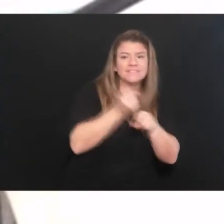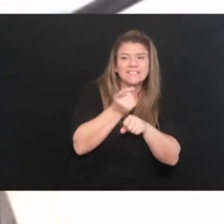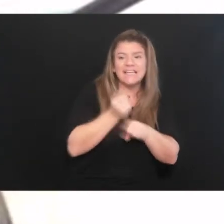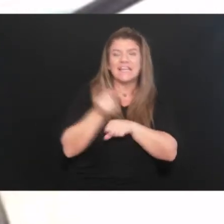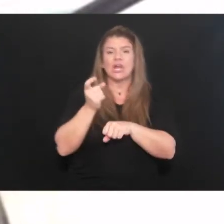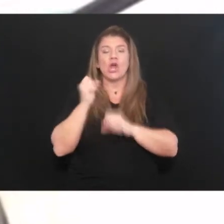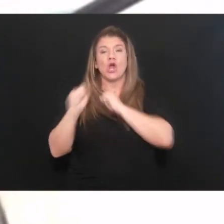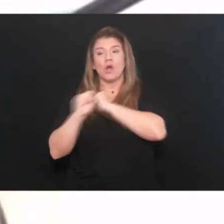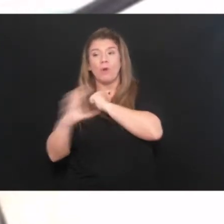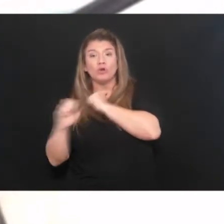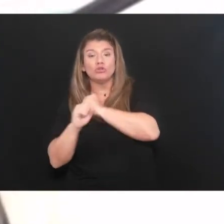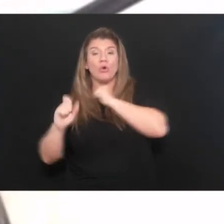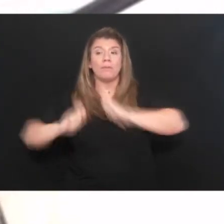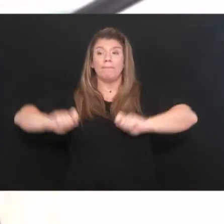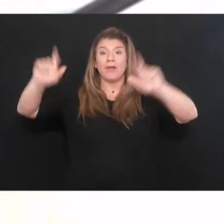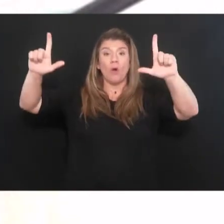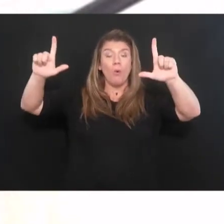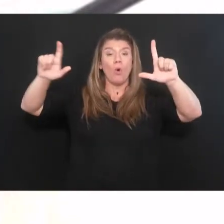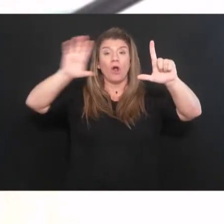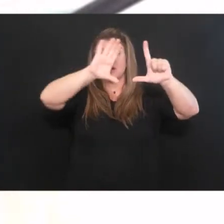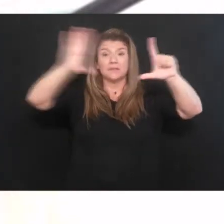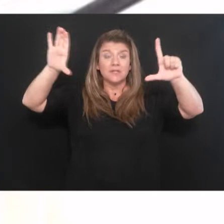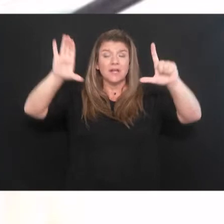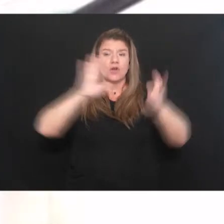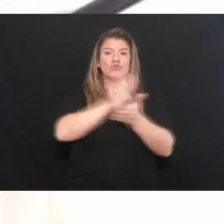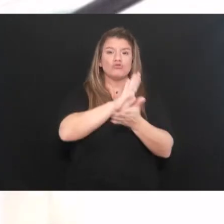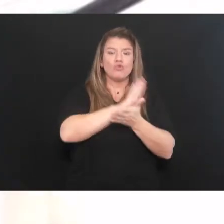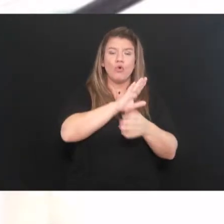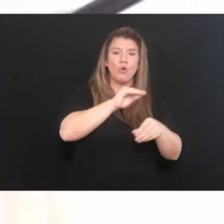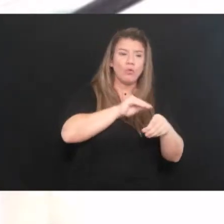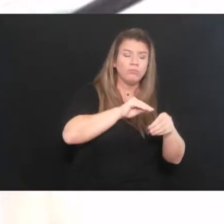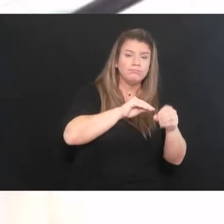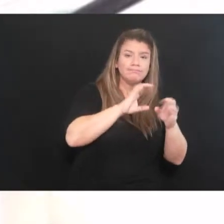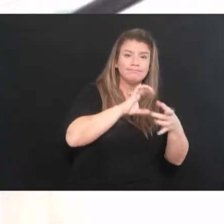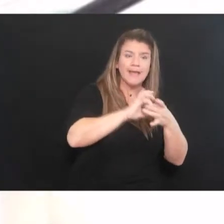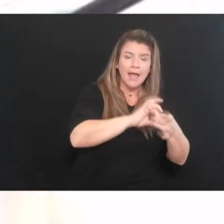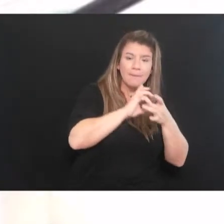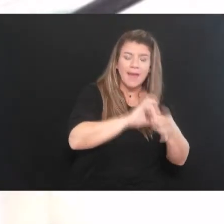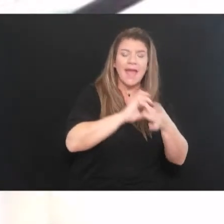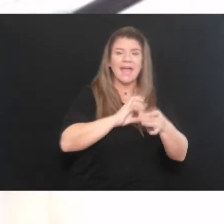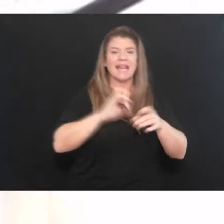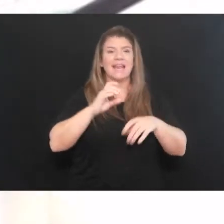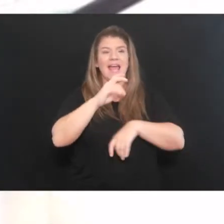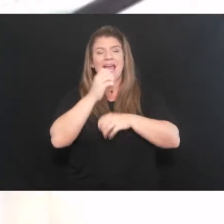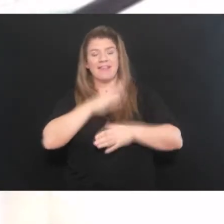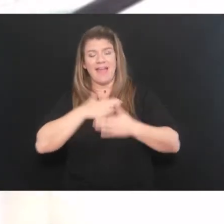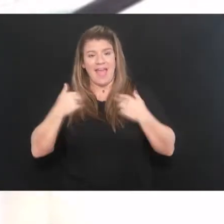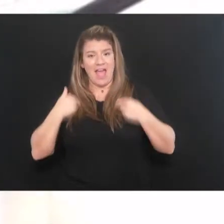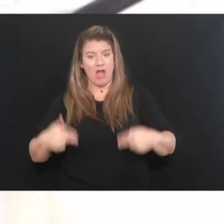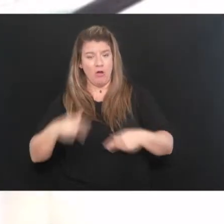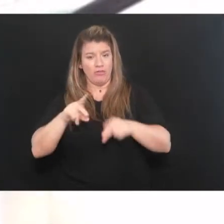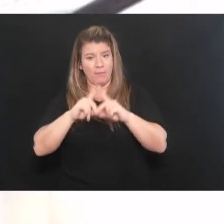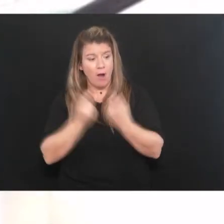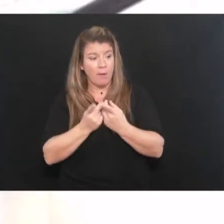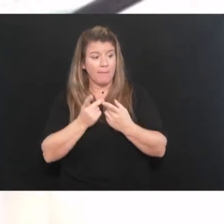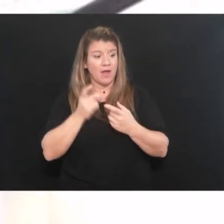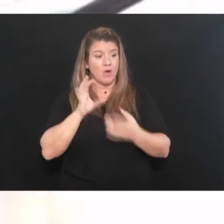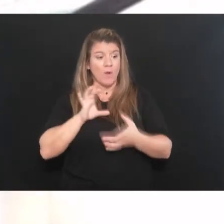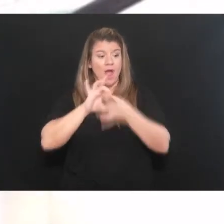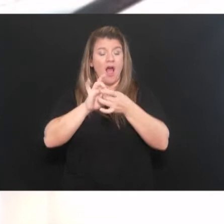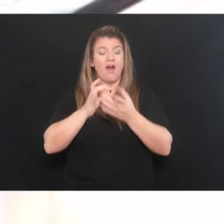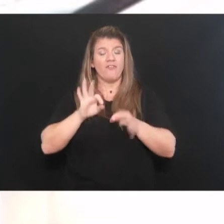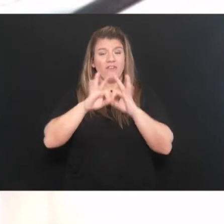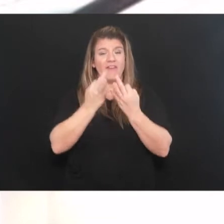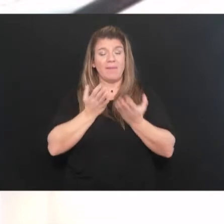commercials, billboards, through the health departments, through school campaigns. We still offer vaccine clinics through families and friends. You probably saw